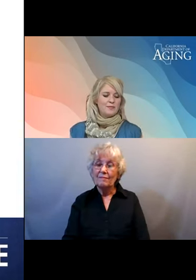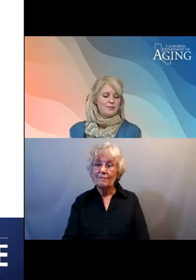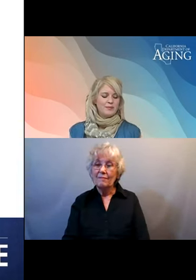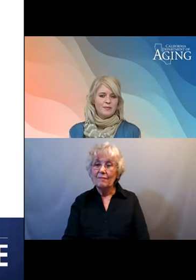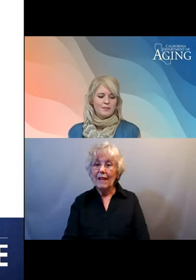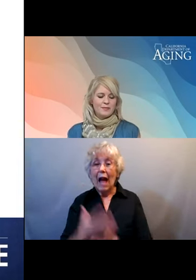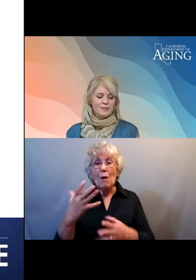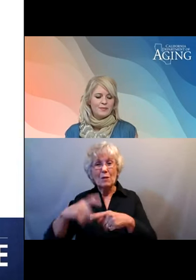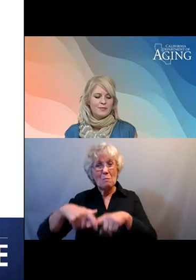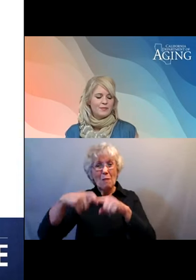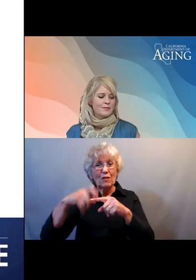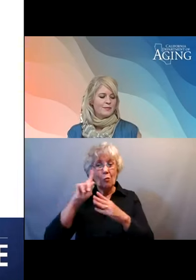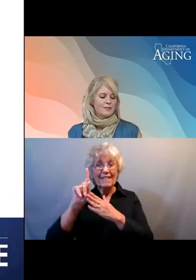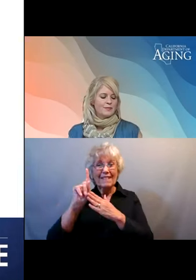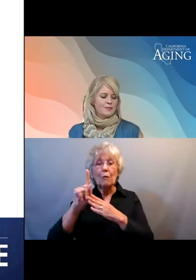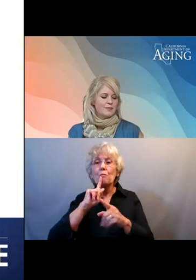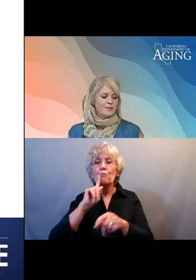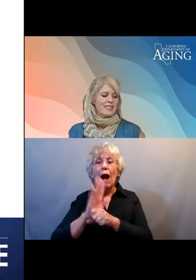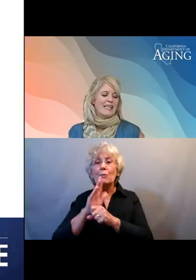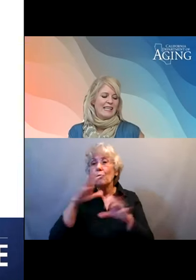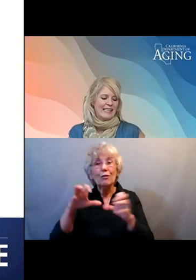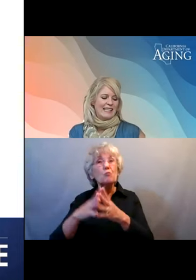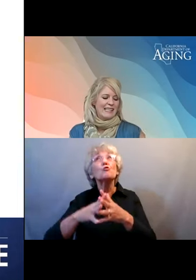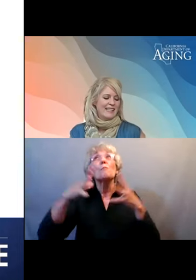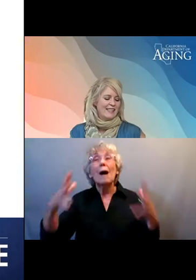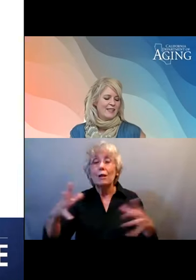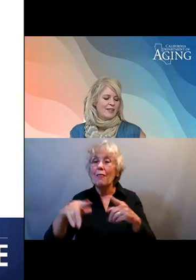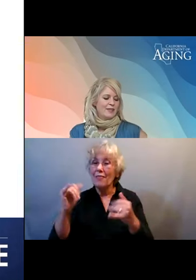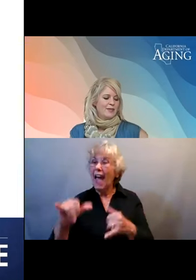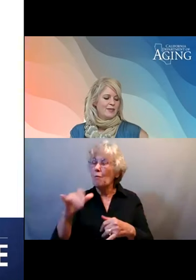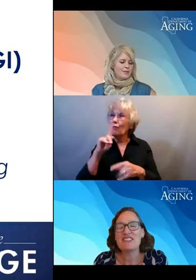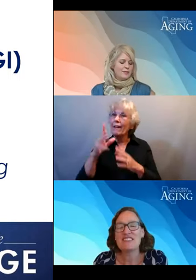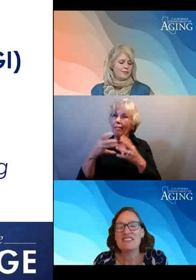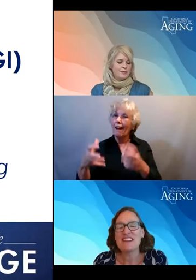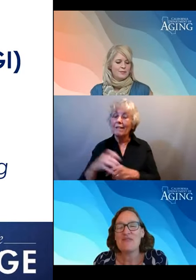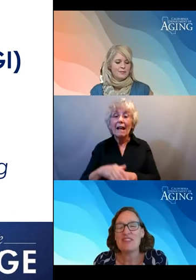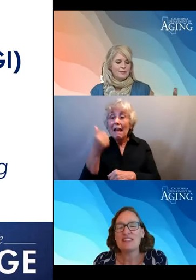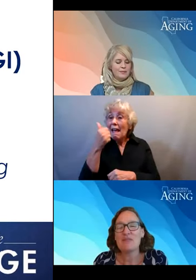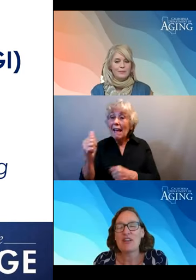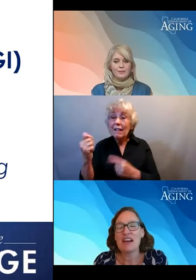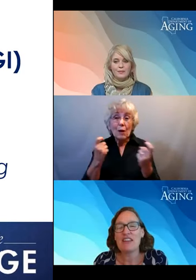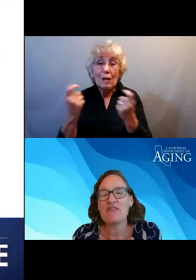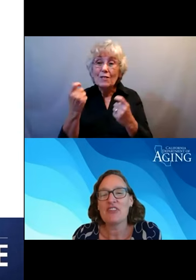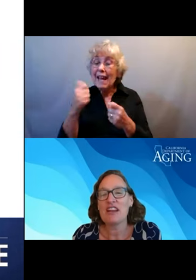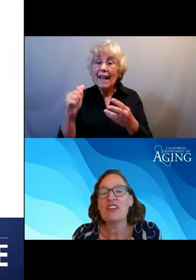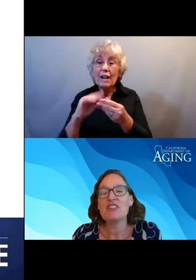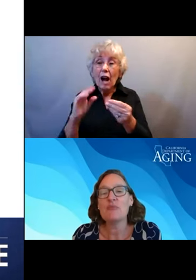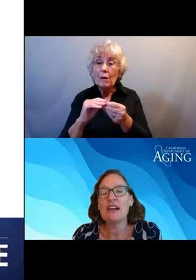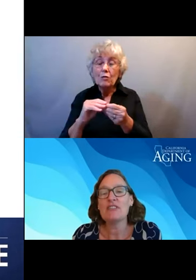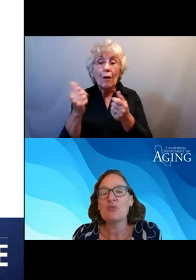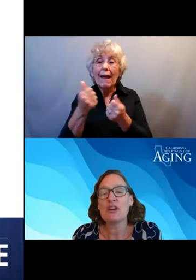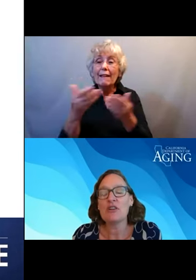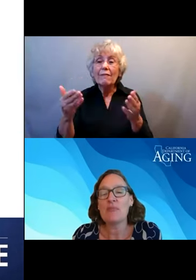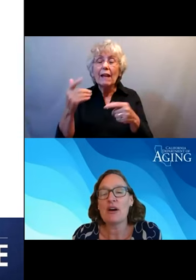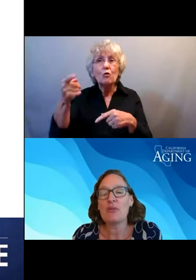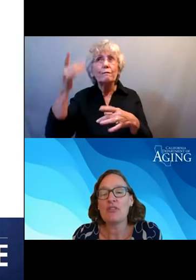Let's pause for 1 second. We promised we wouldn't do too much, but that was a lot. Any questions, comments about kind of, or anything on your